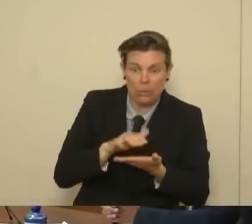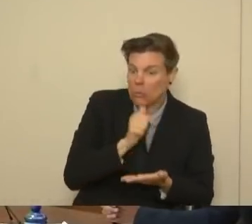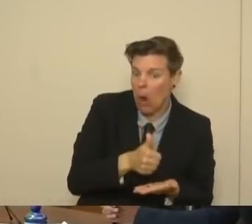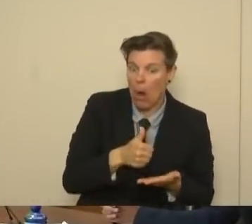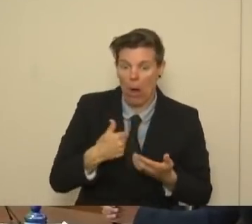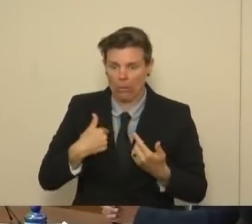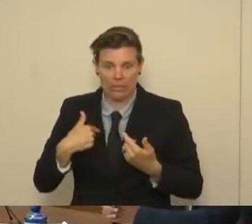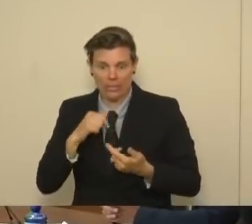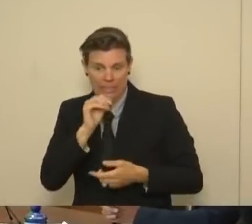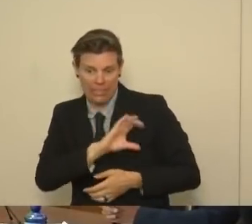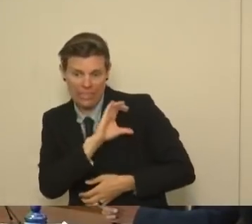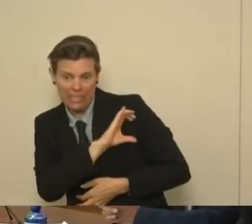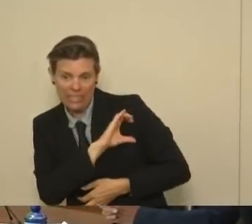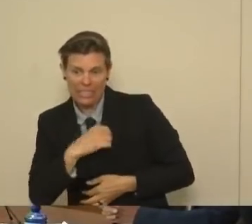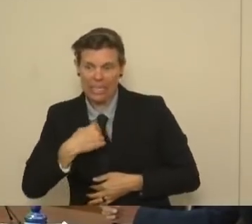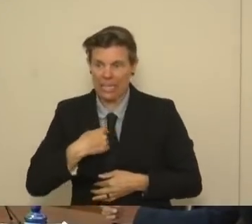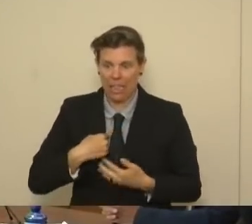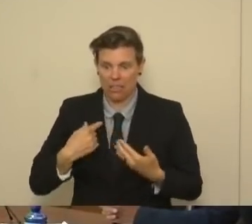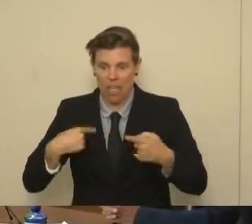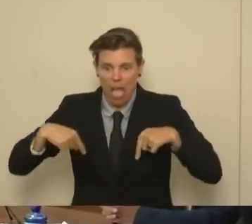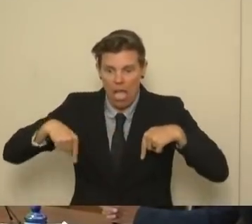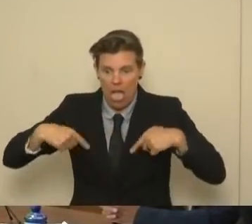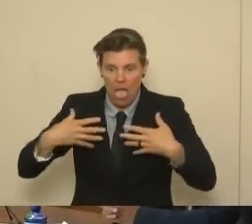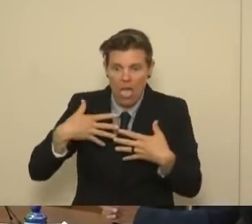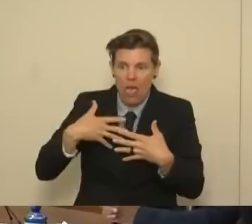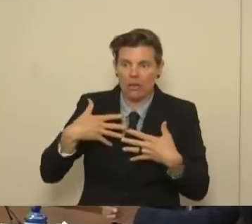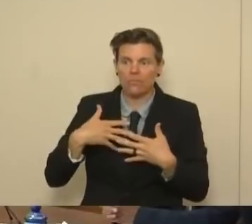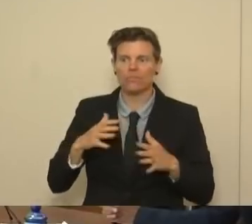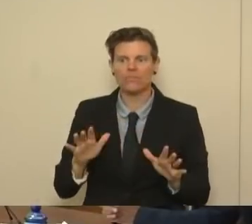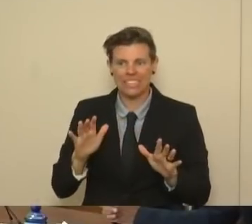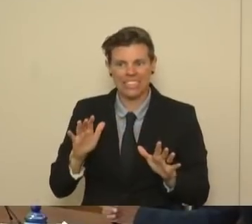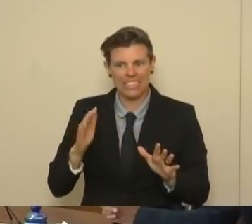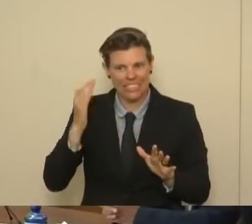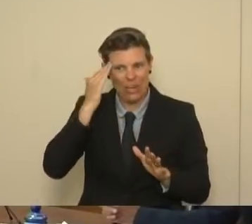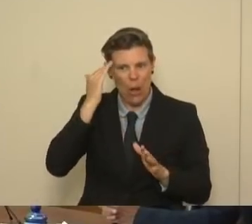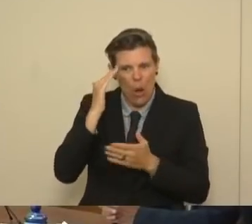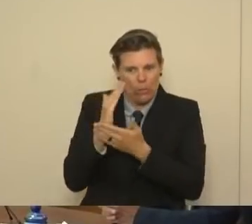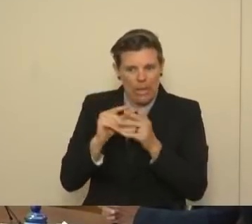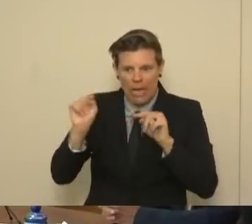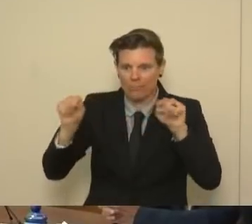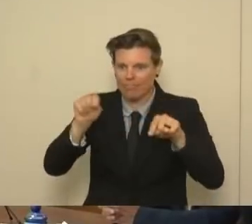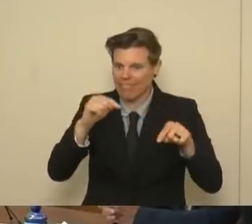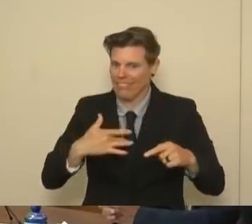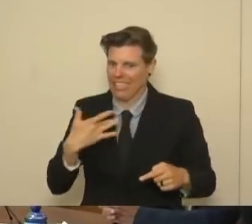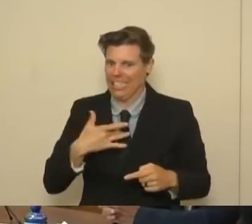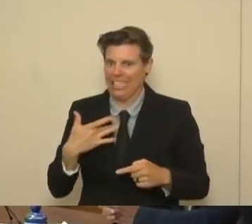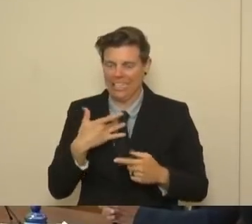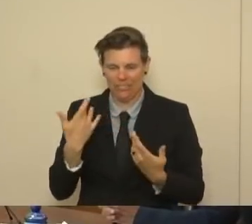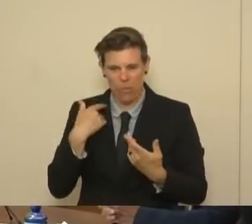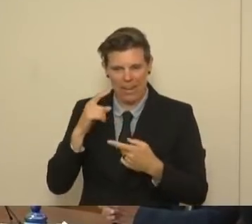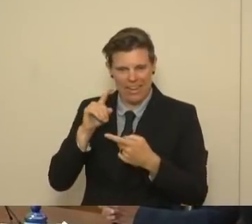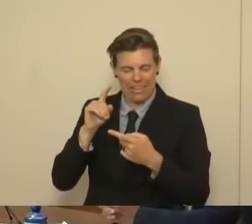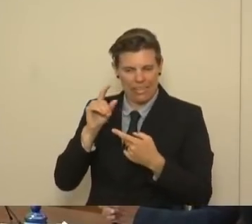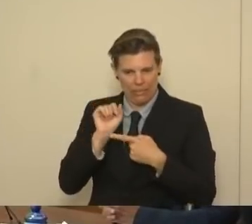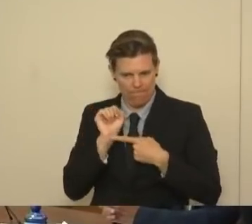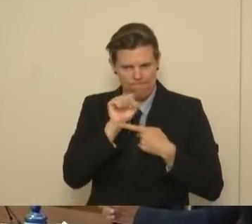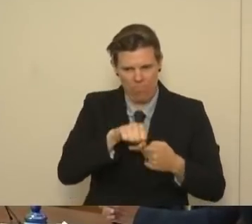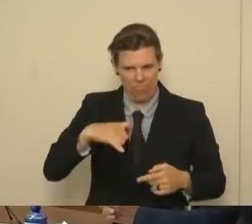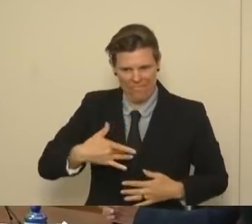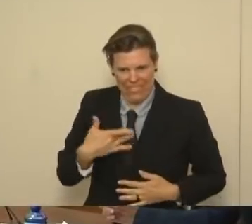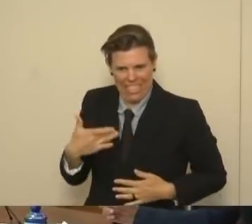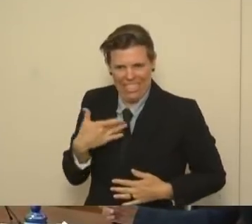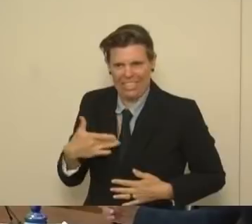is this sort of a lost cause, or are there personnel that are equipped to address some of the fears